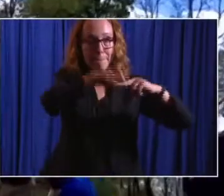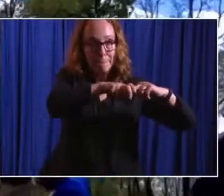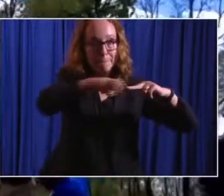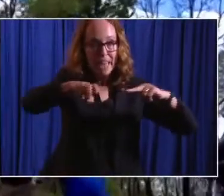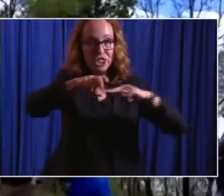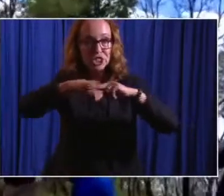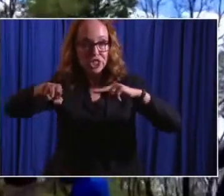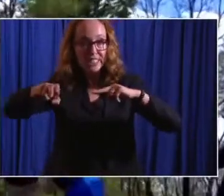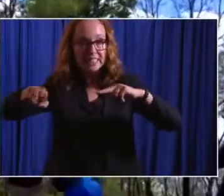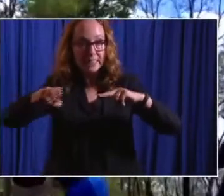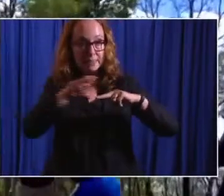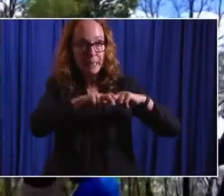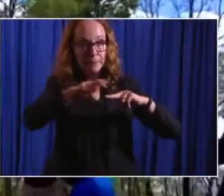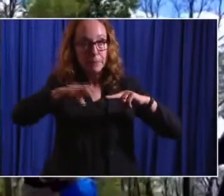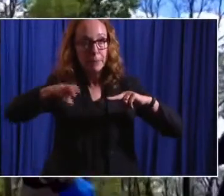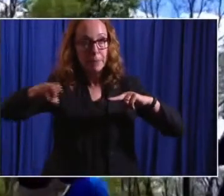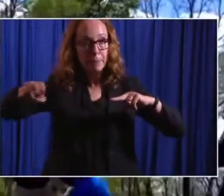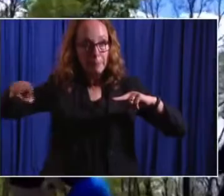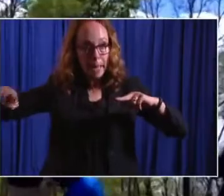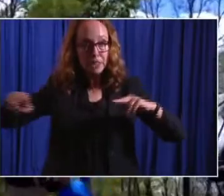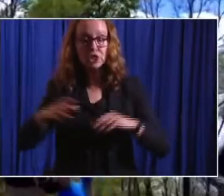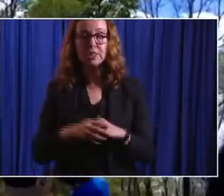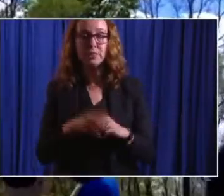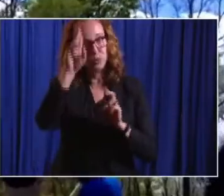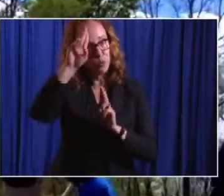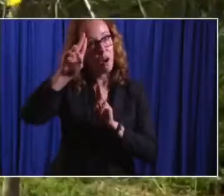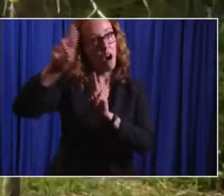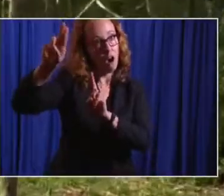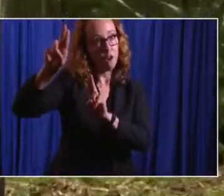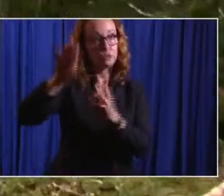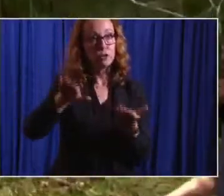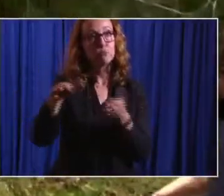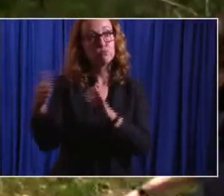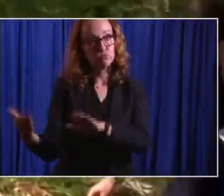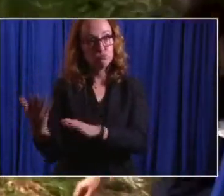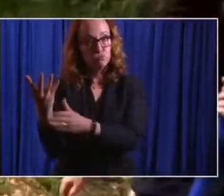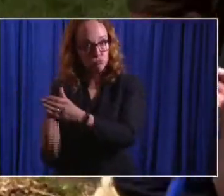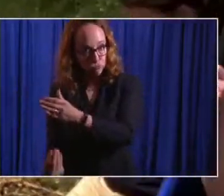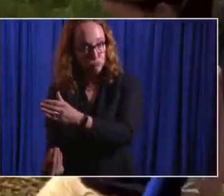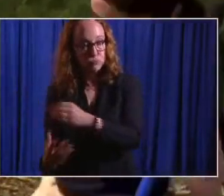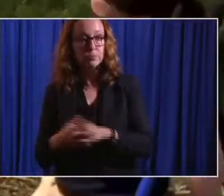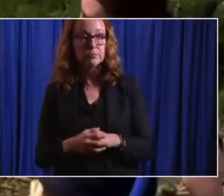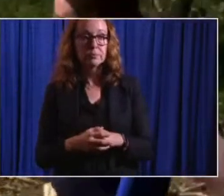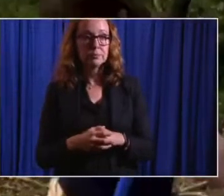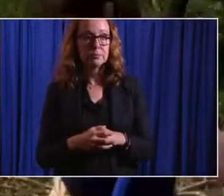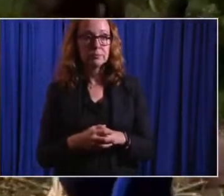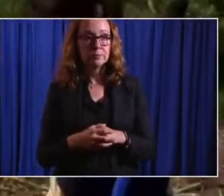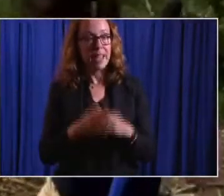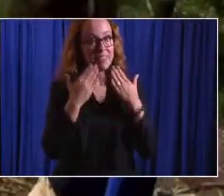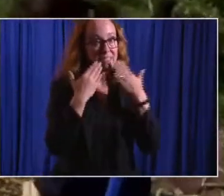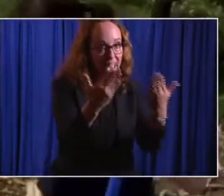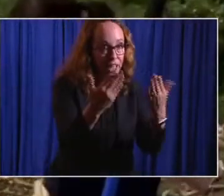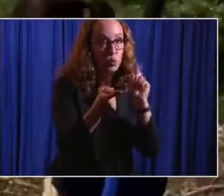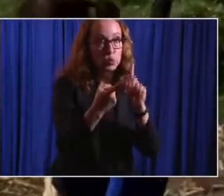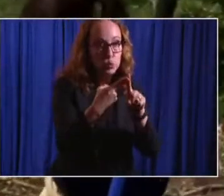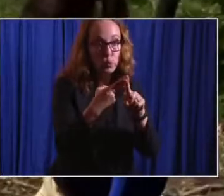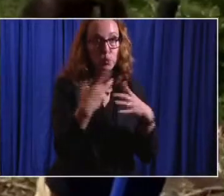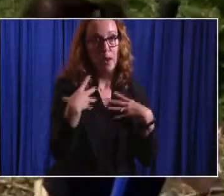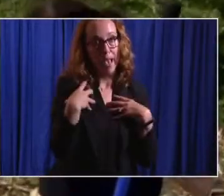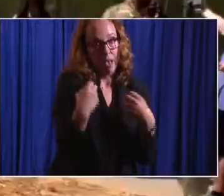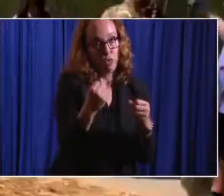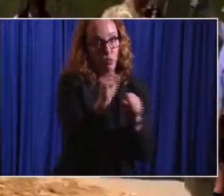on the toll of the pandemic, honor lives lost, pay tribute to courageous frontline workers, and recognize the